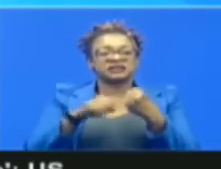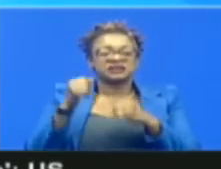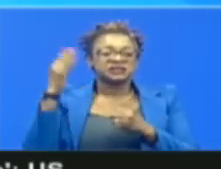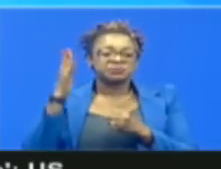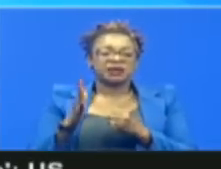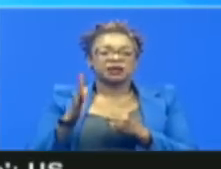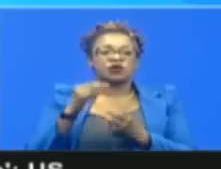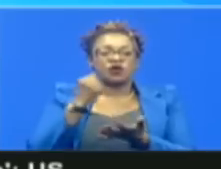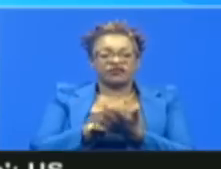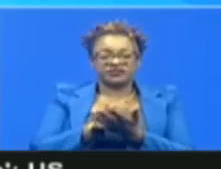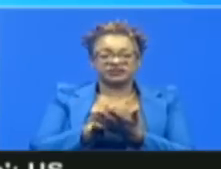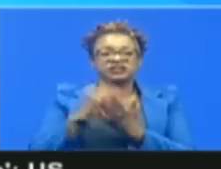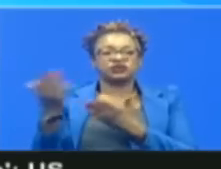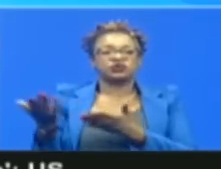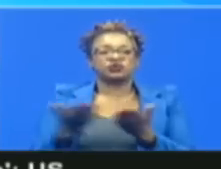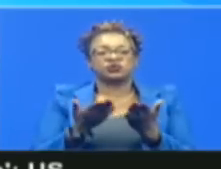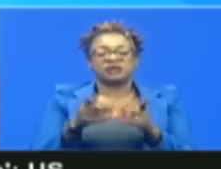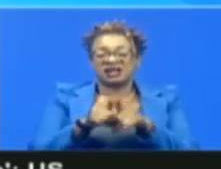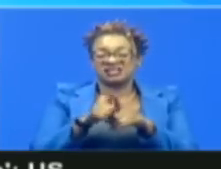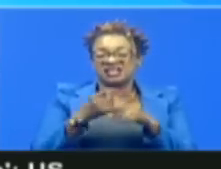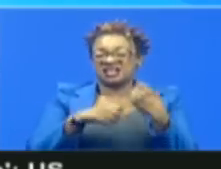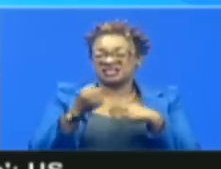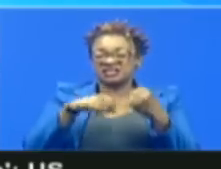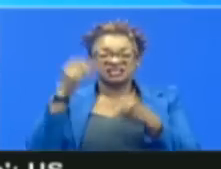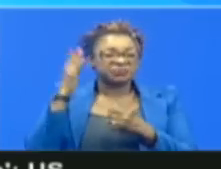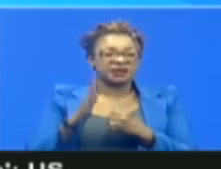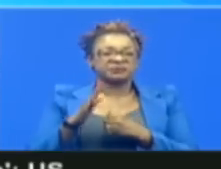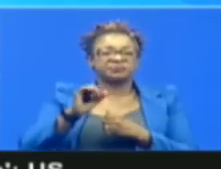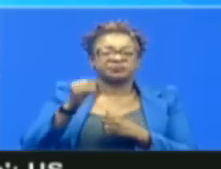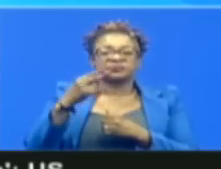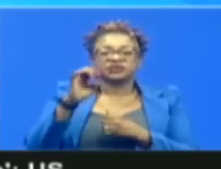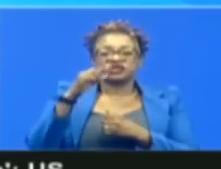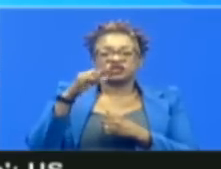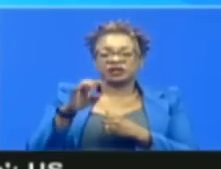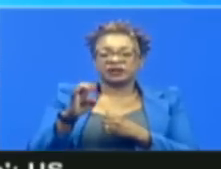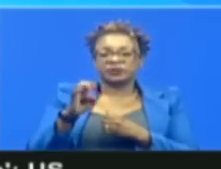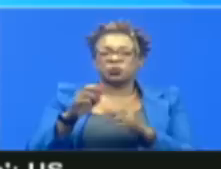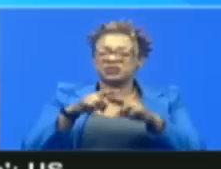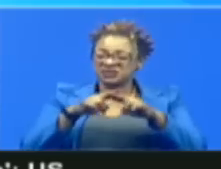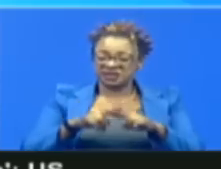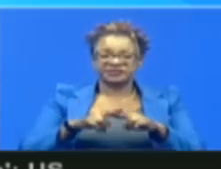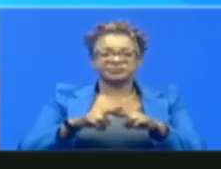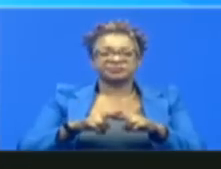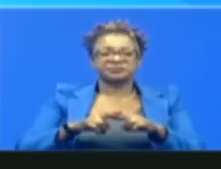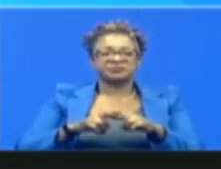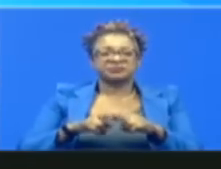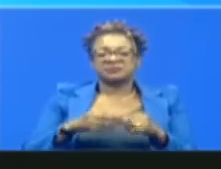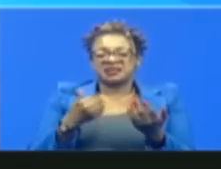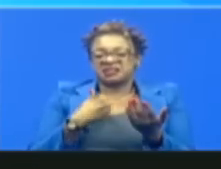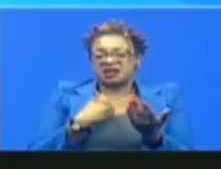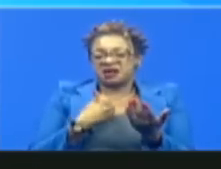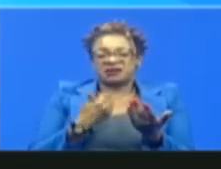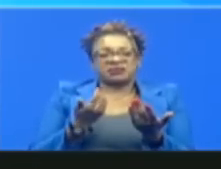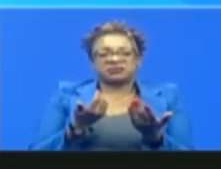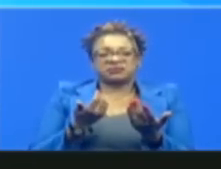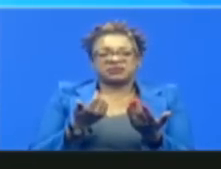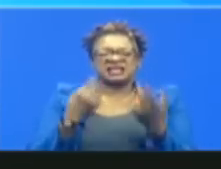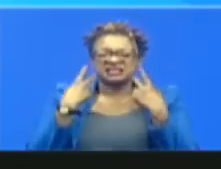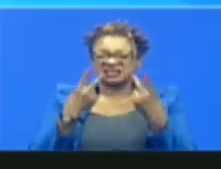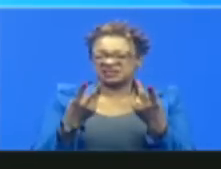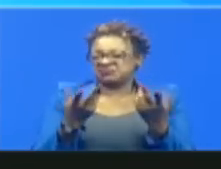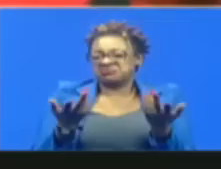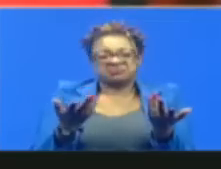The guy introduced himself as the acting speaker. He's called Chege Mwaura. So we sat there and they had no, definitely I could see they were not